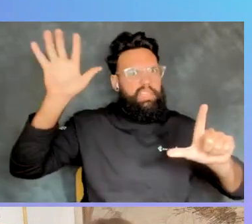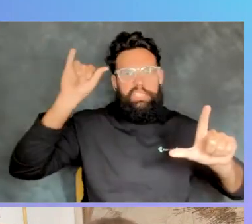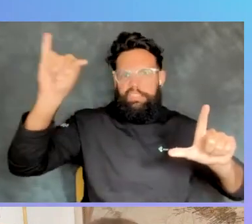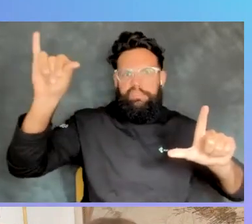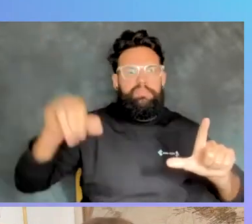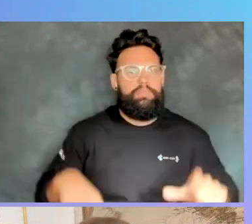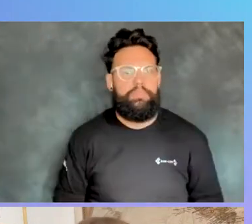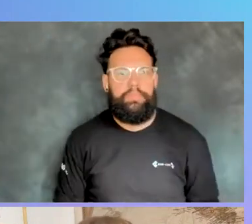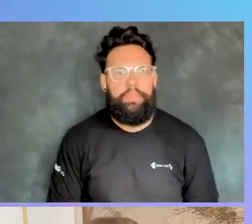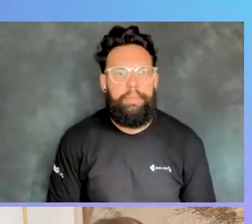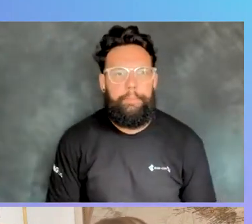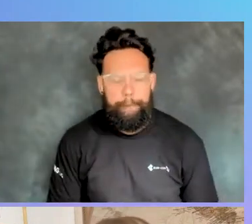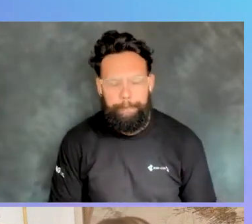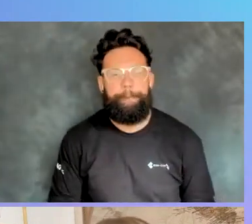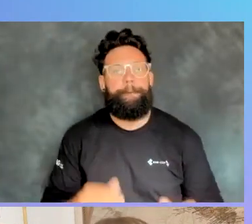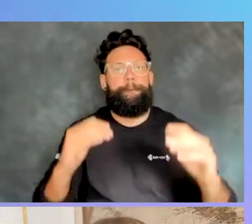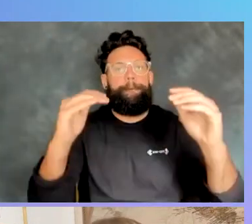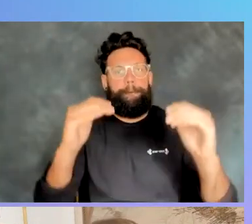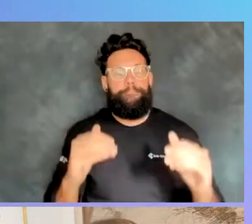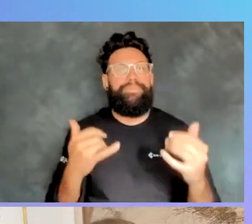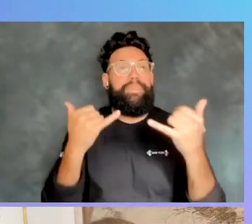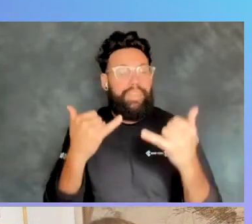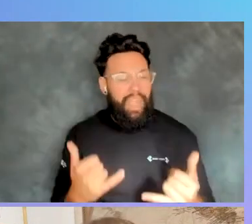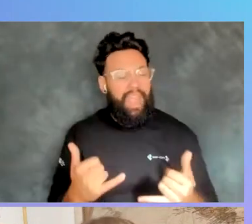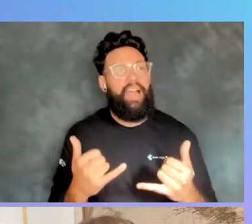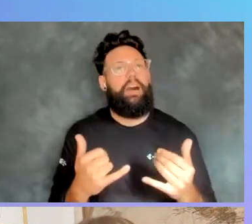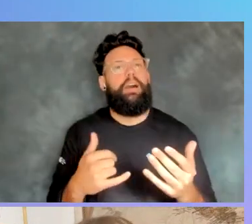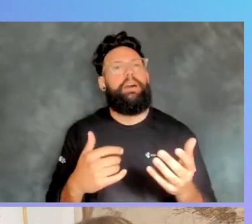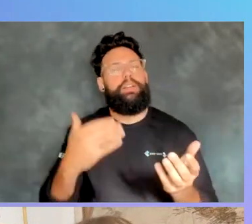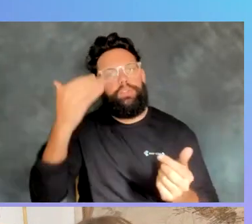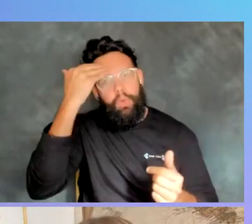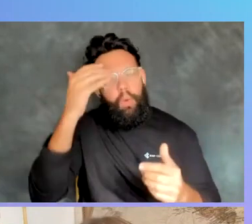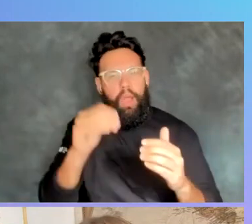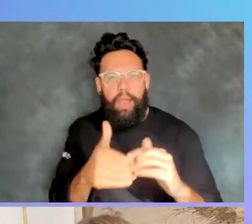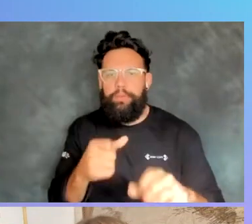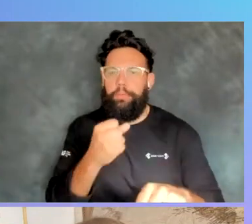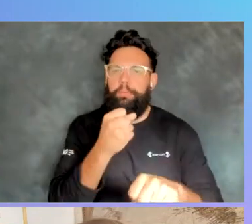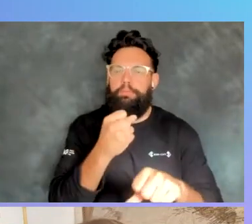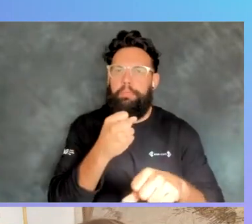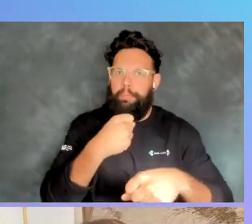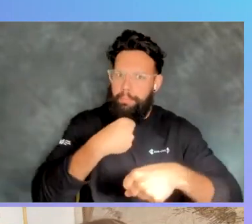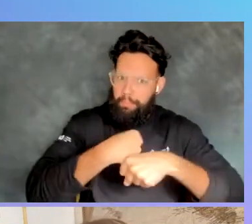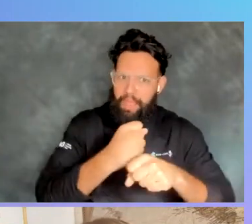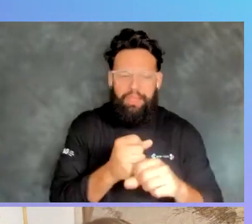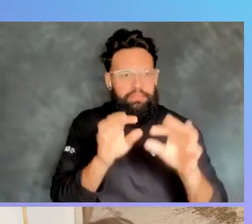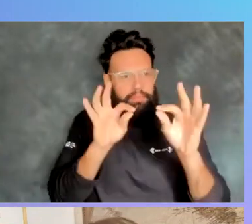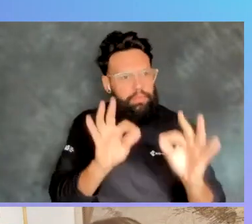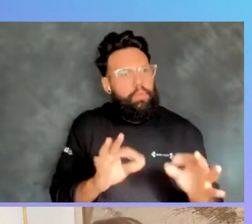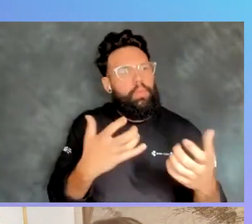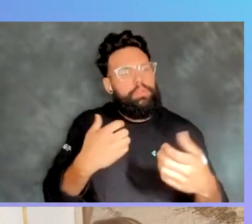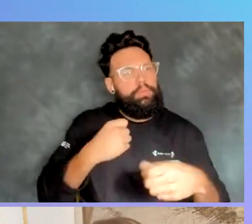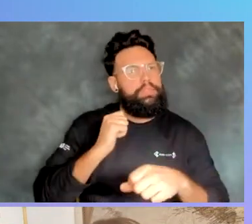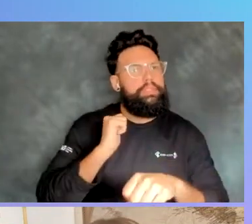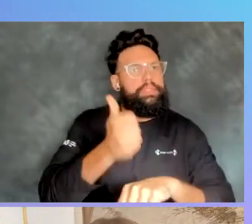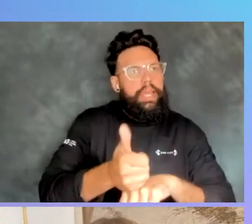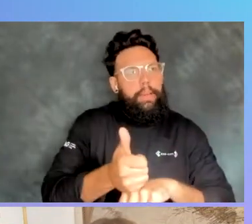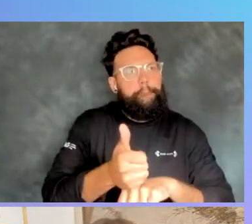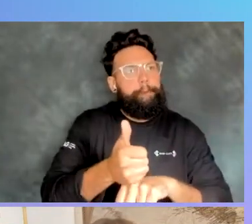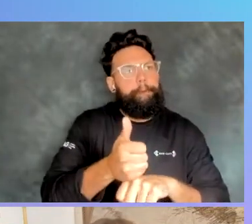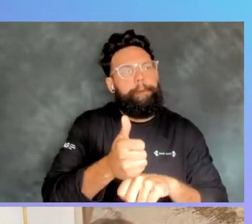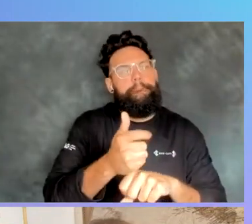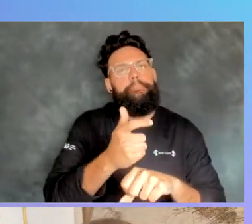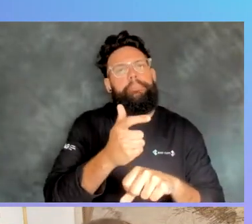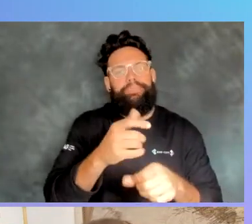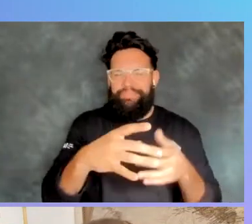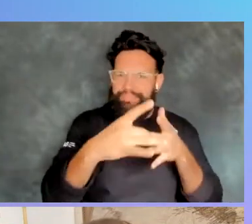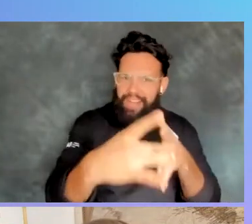So now that we knew how to make these, we wanted to develop a style and workflow guide to support other designers who also wanted to make these.